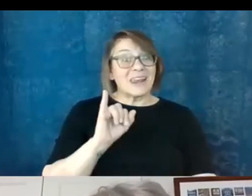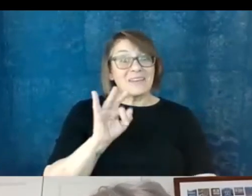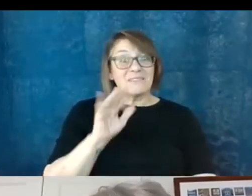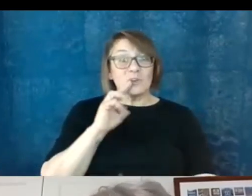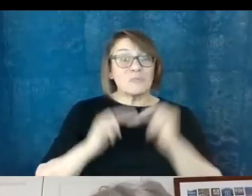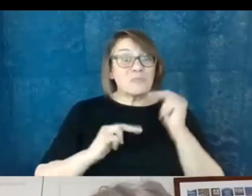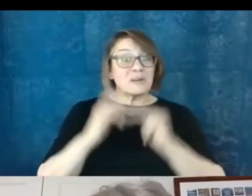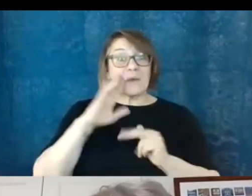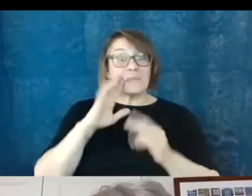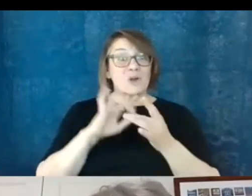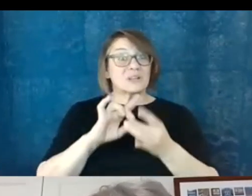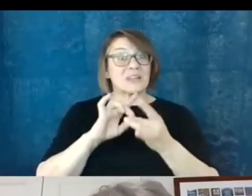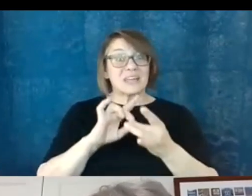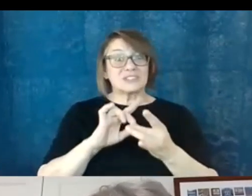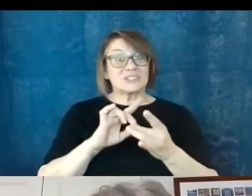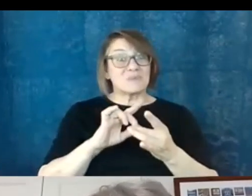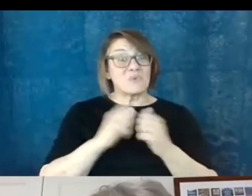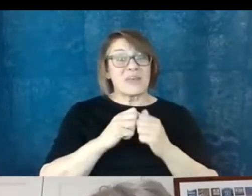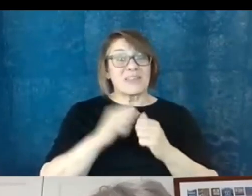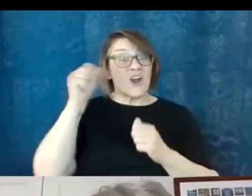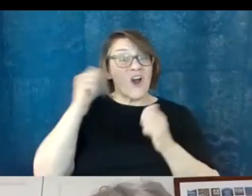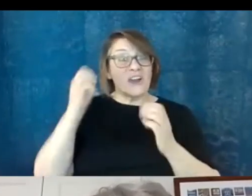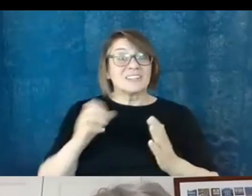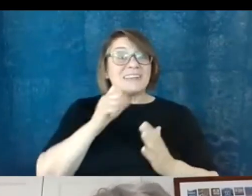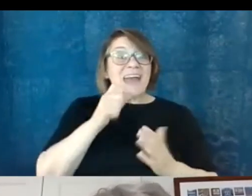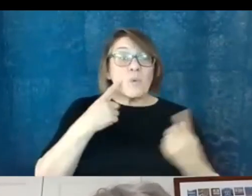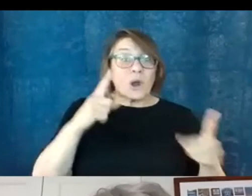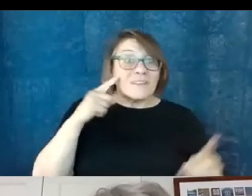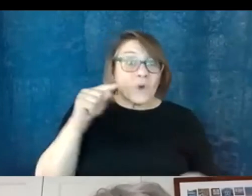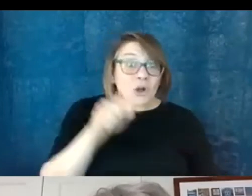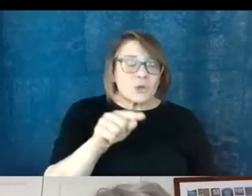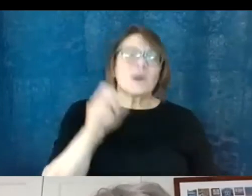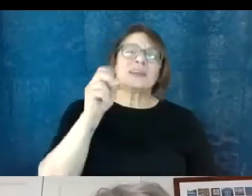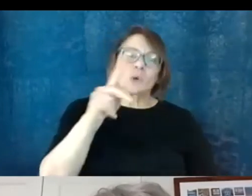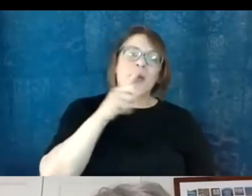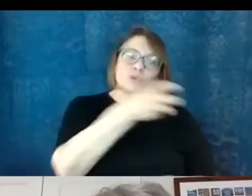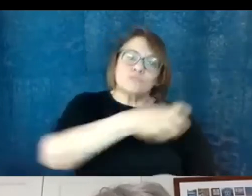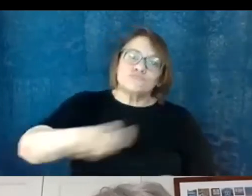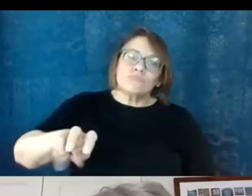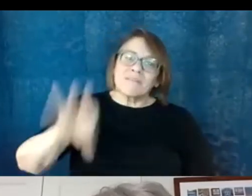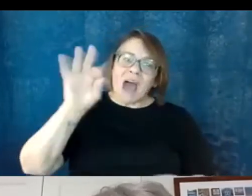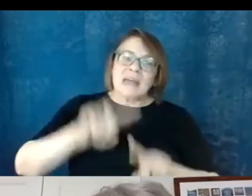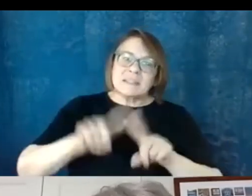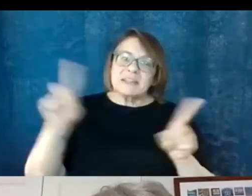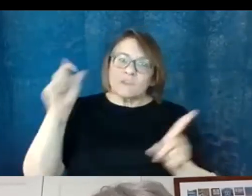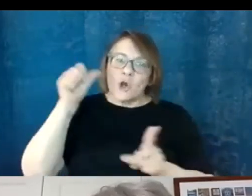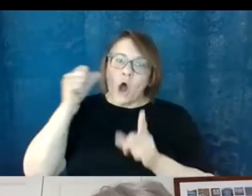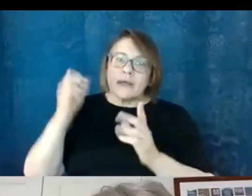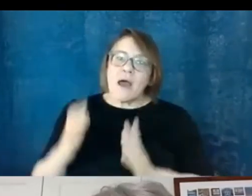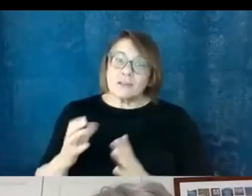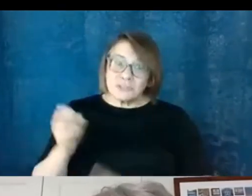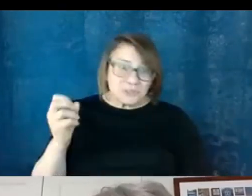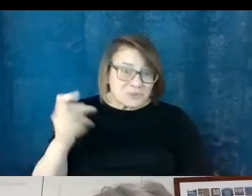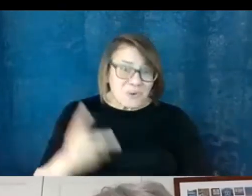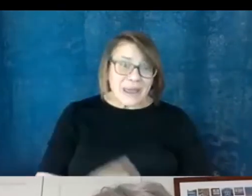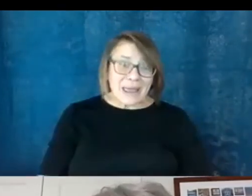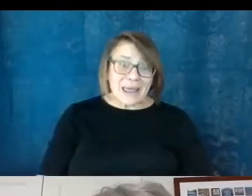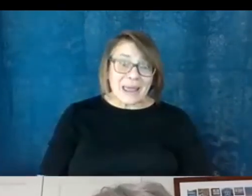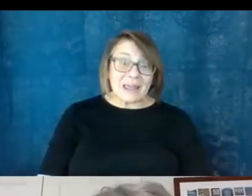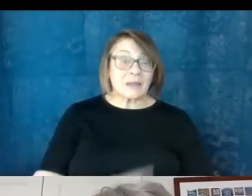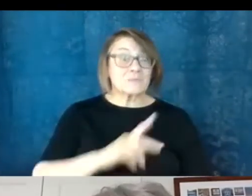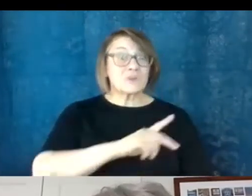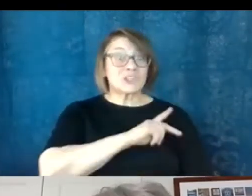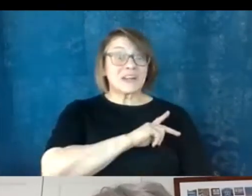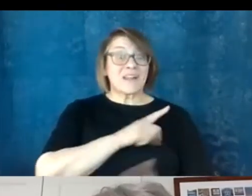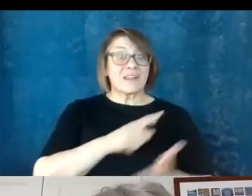an audiologist that's not working for you, it's okay to find somebody that you will work better with. It's, you know, personality.